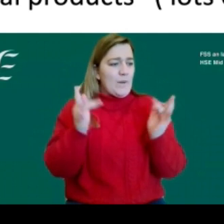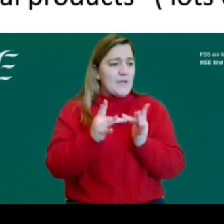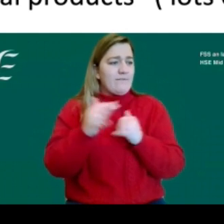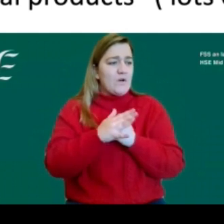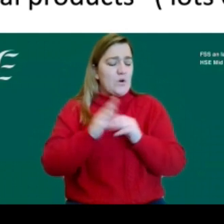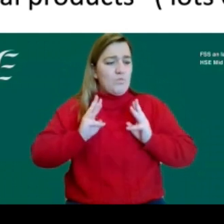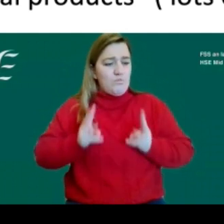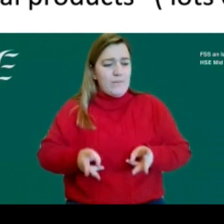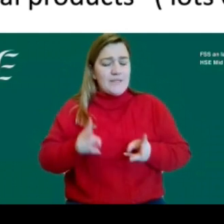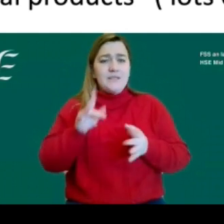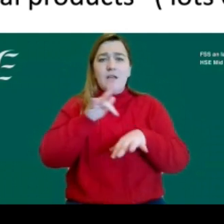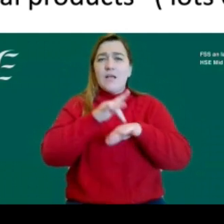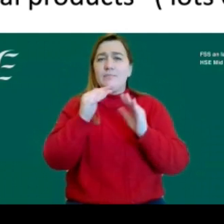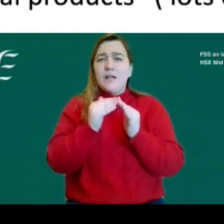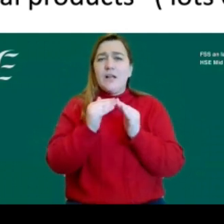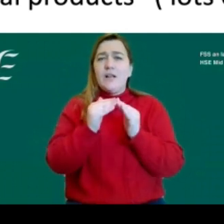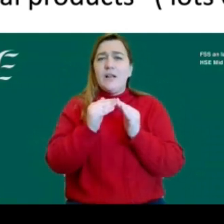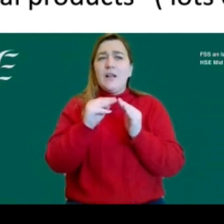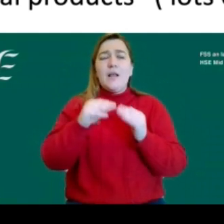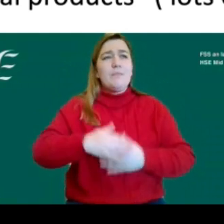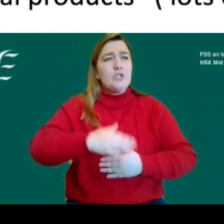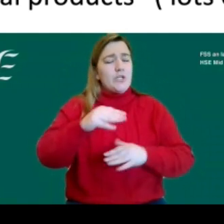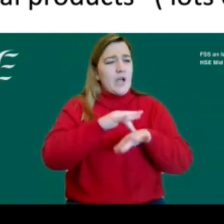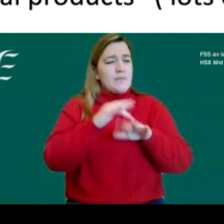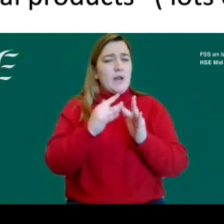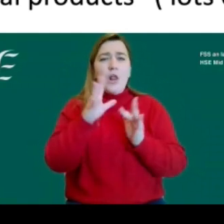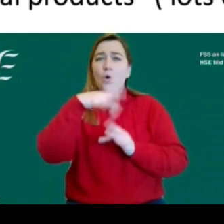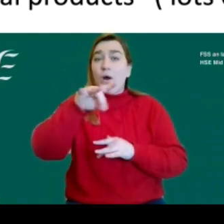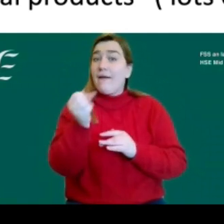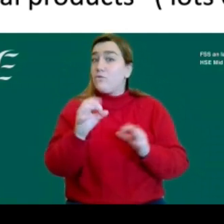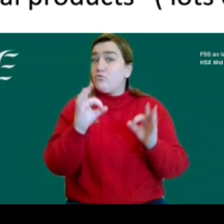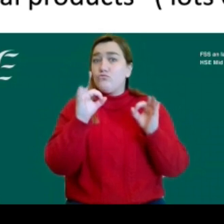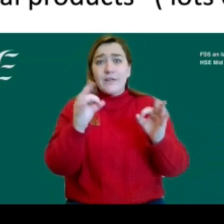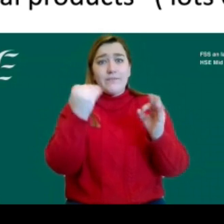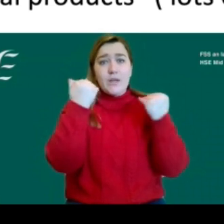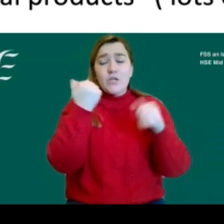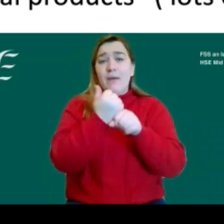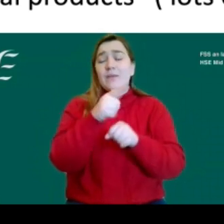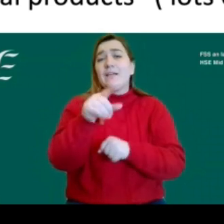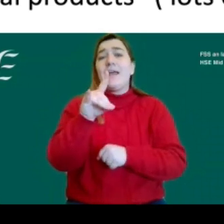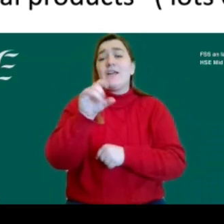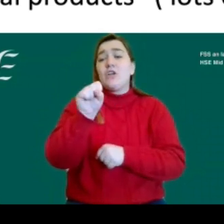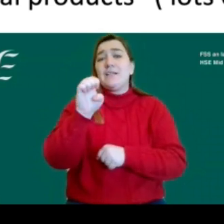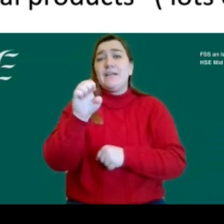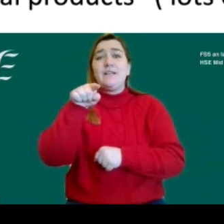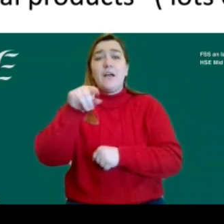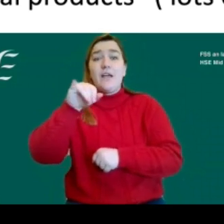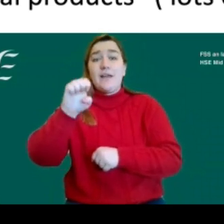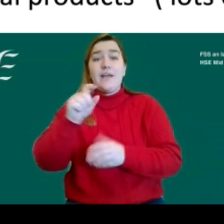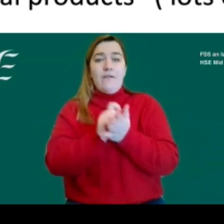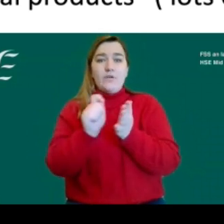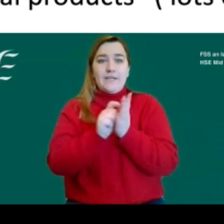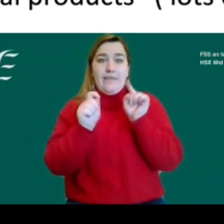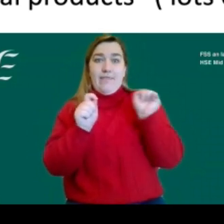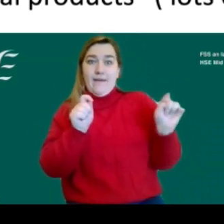website for the women's hospital, the maternity hospital in Cork, and they've got really good information on that, and the Ireland Southwind CUMHHC.ie that I've written there.